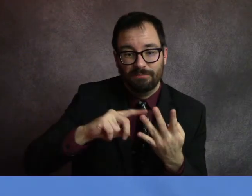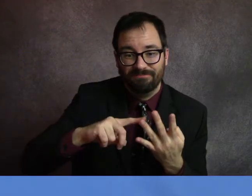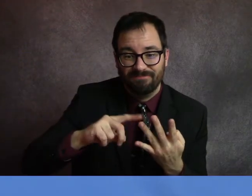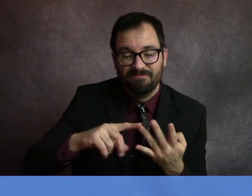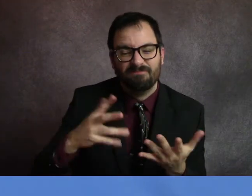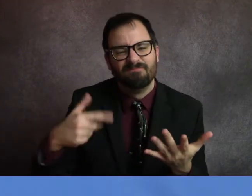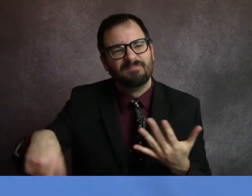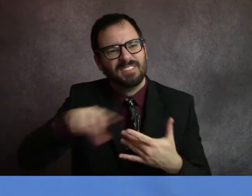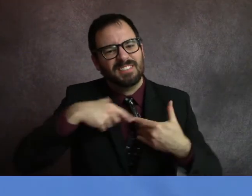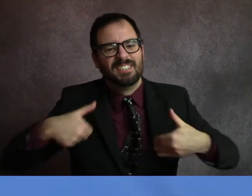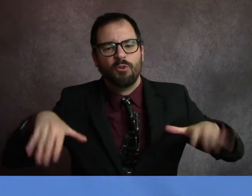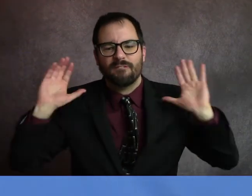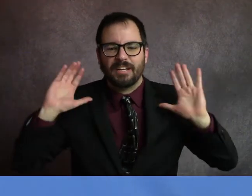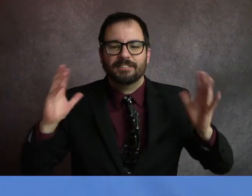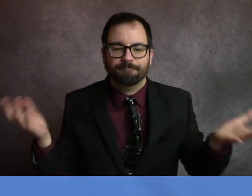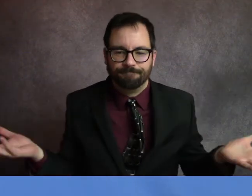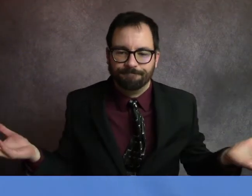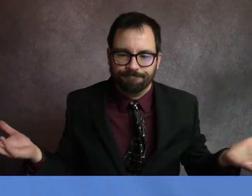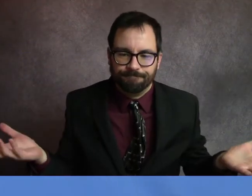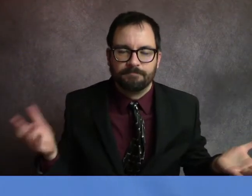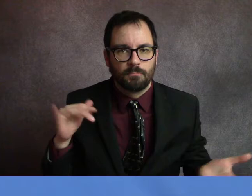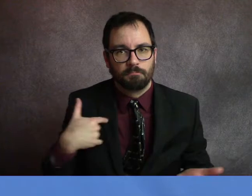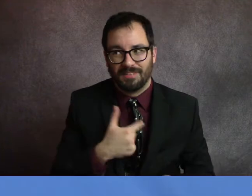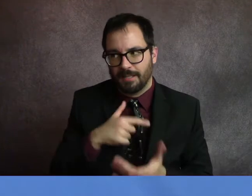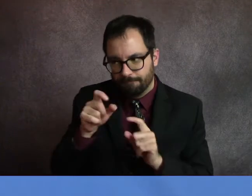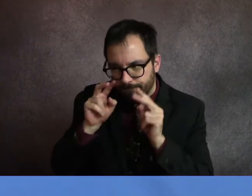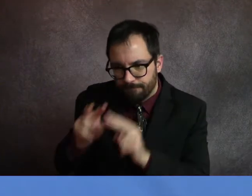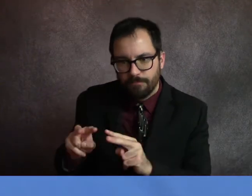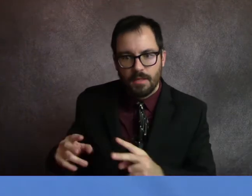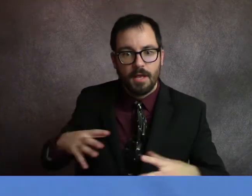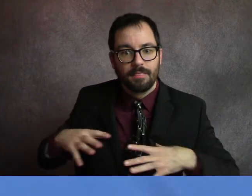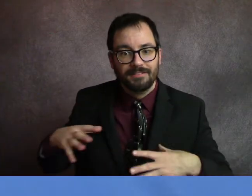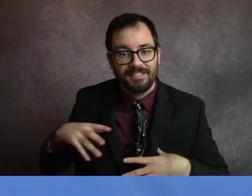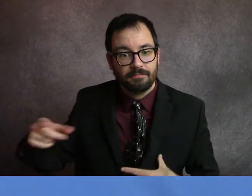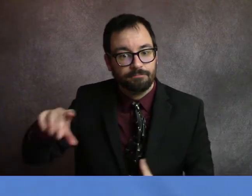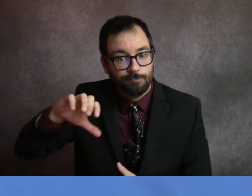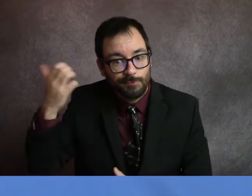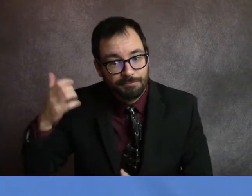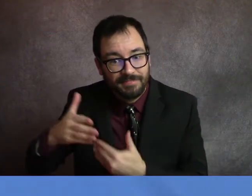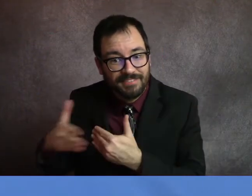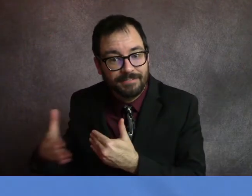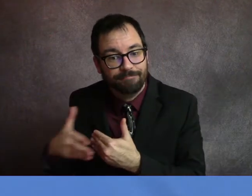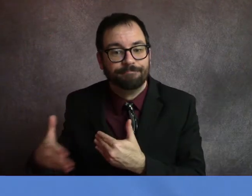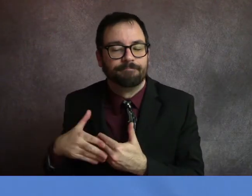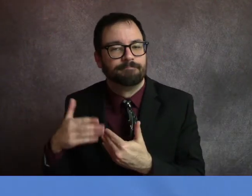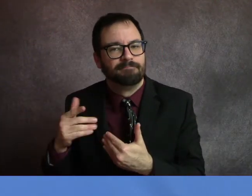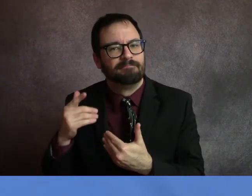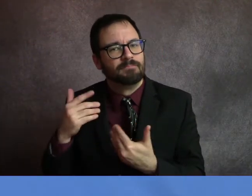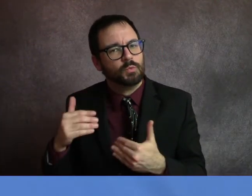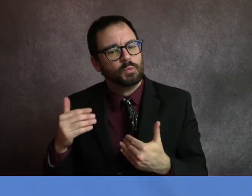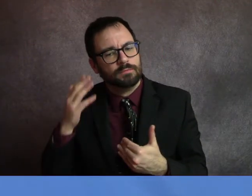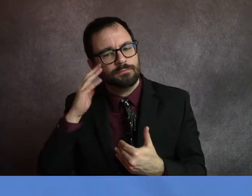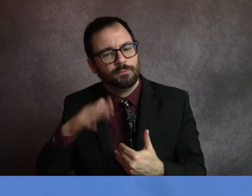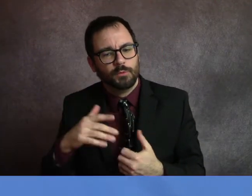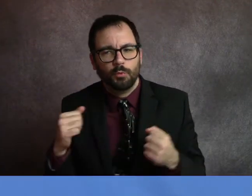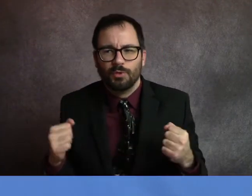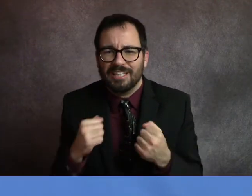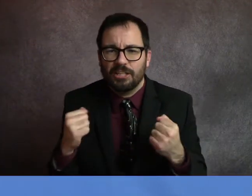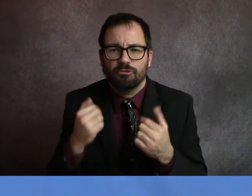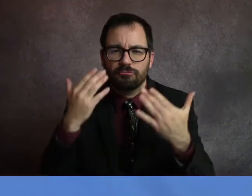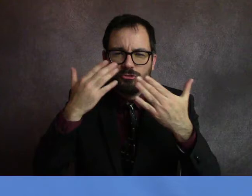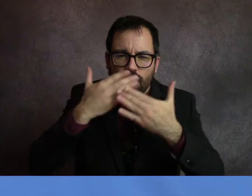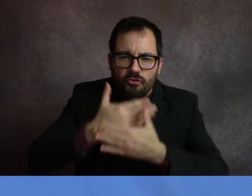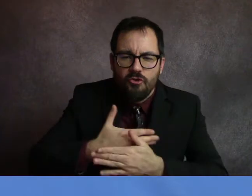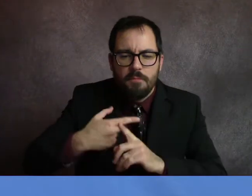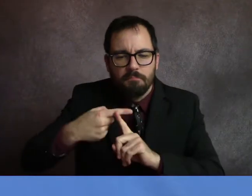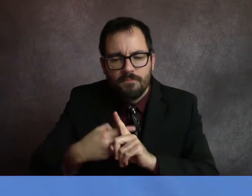to approach the holiday as well. The holiday is a time for collective renewal during the dark winter months. That's what we'll focus